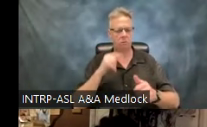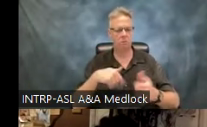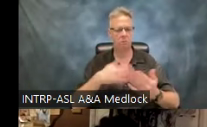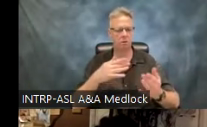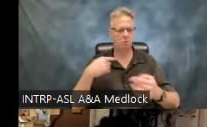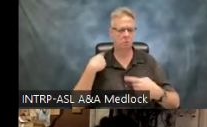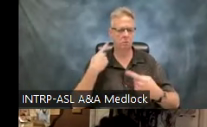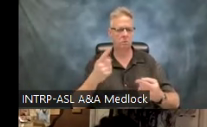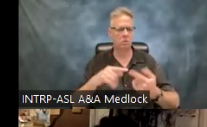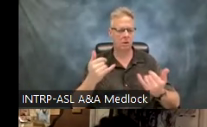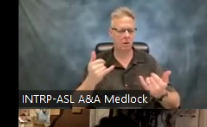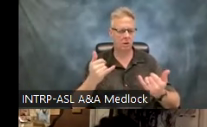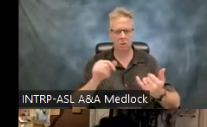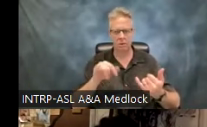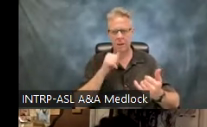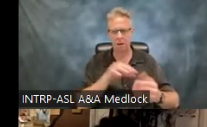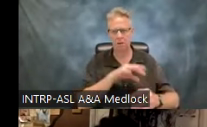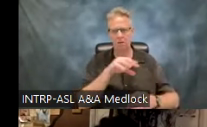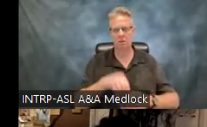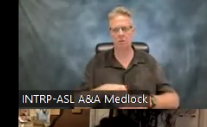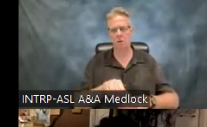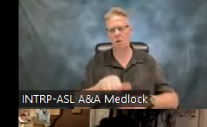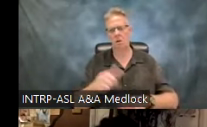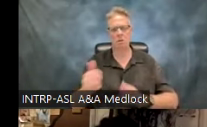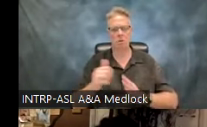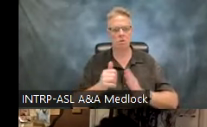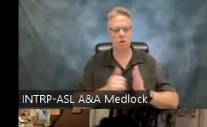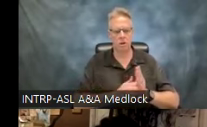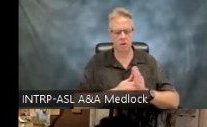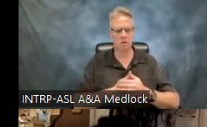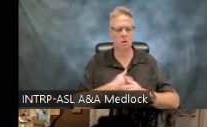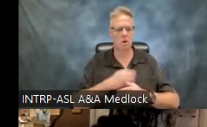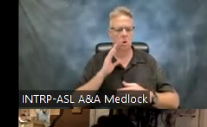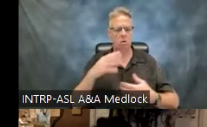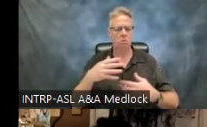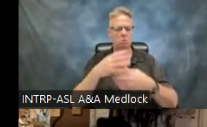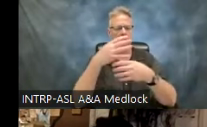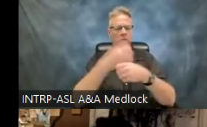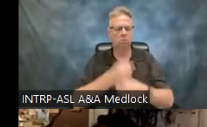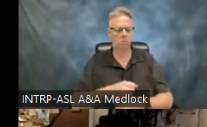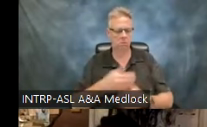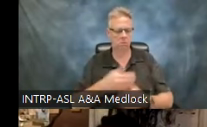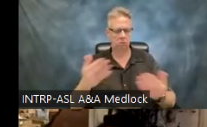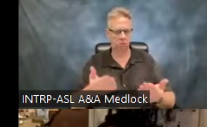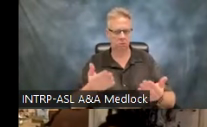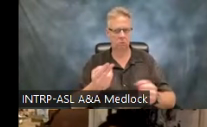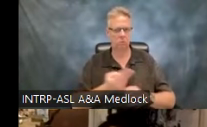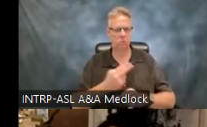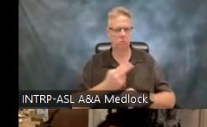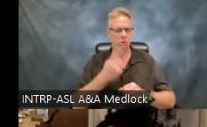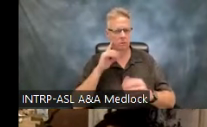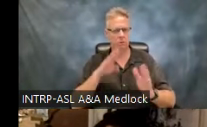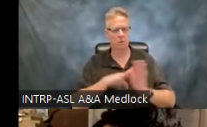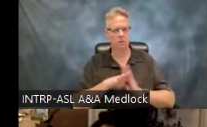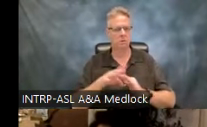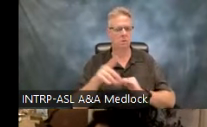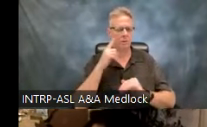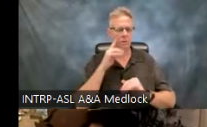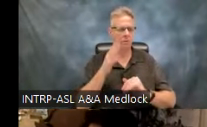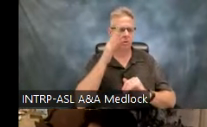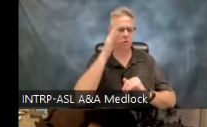which didn't fit into today's agenda. We'll recap those items here and use them in developing future